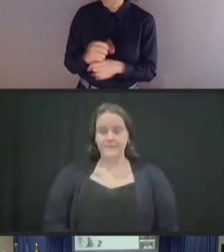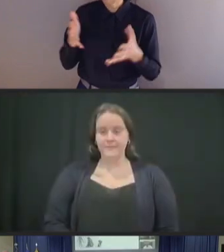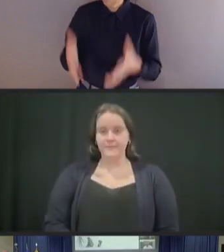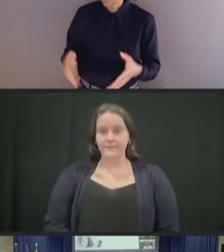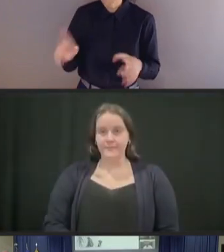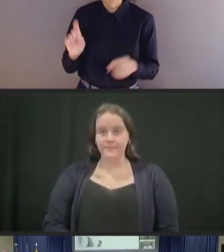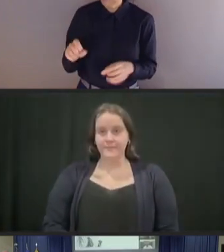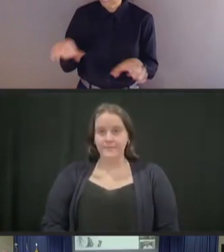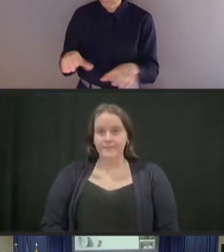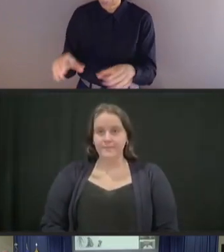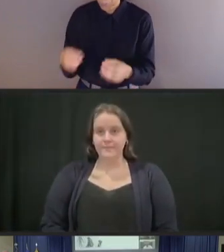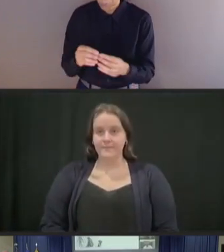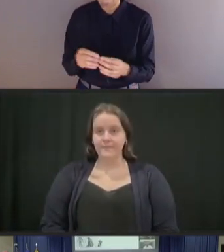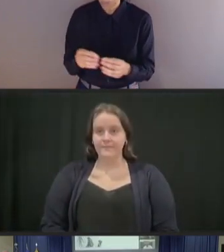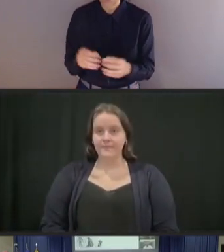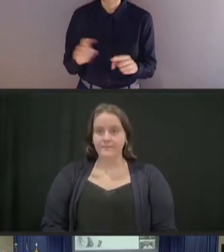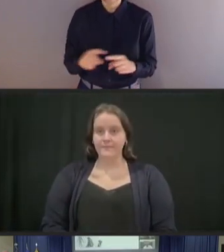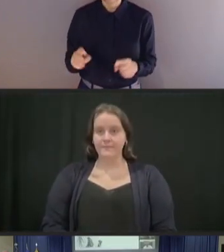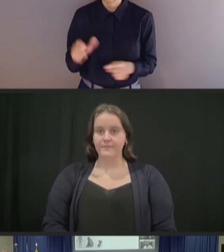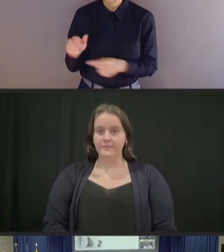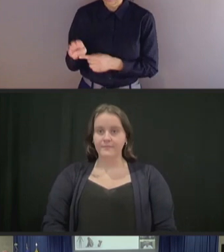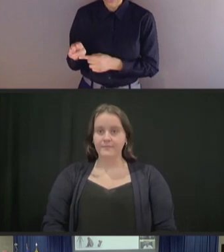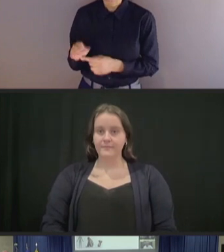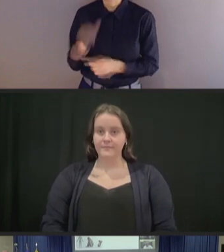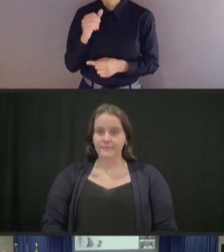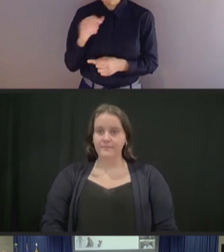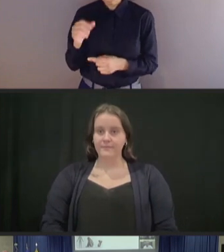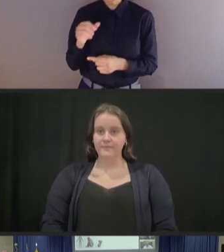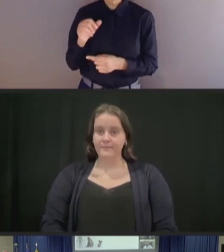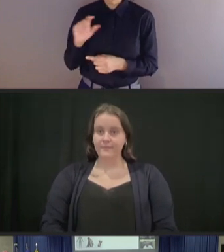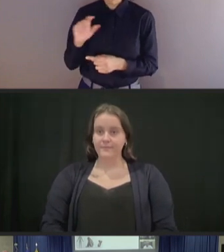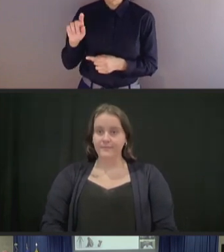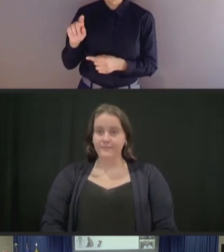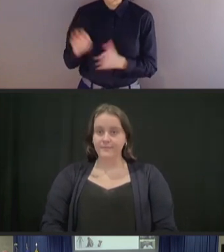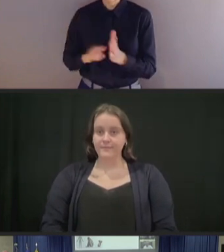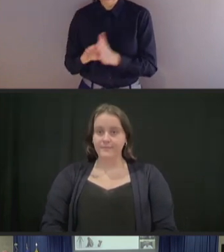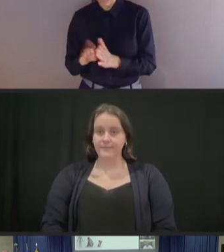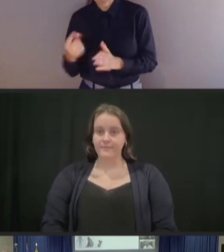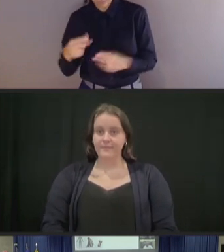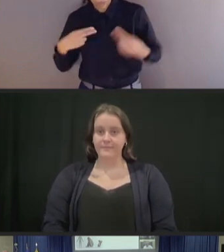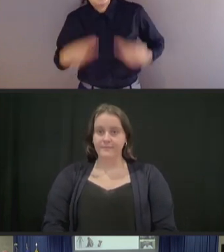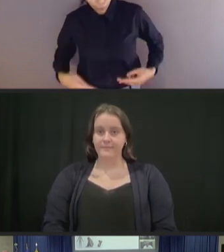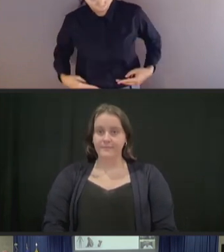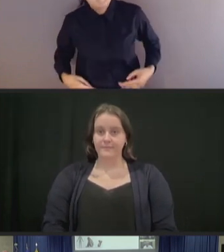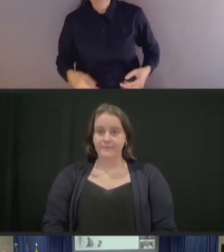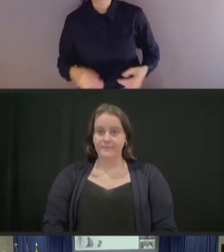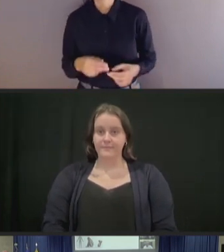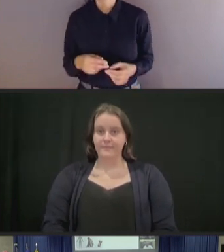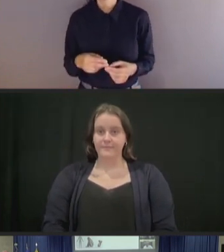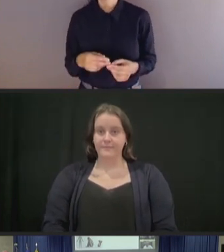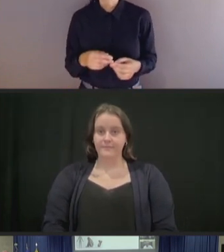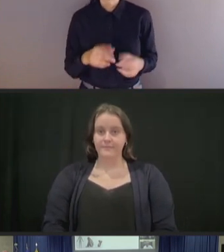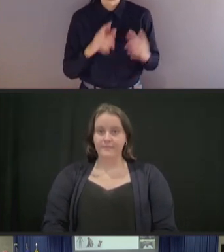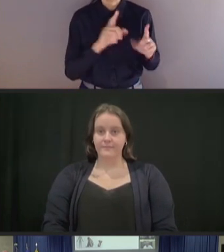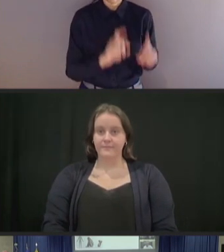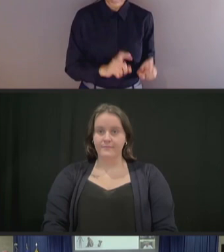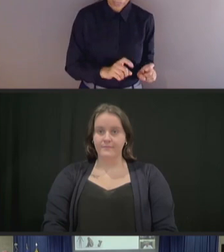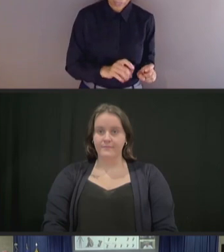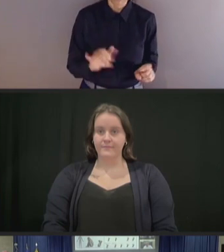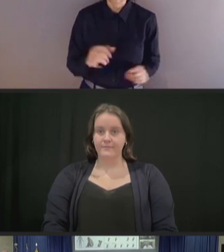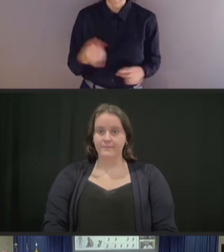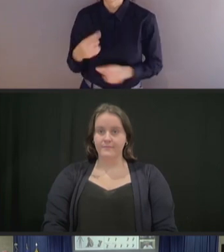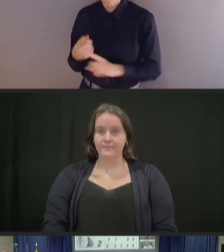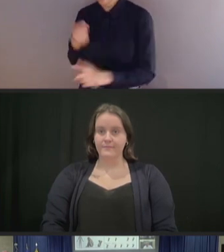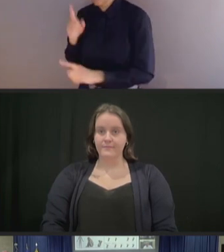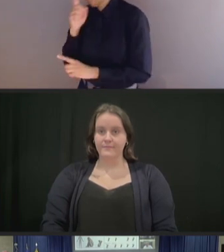what we are doing indeed in the lab, we are not developing only humanized mouse models or non-human primates mouse models, but we are